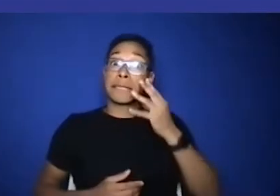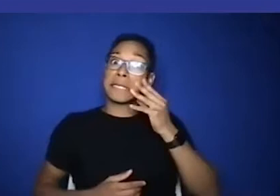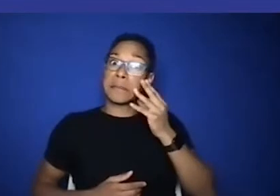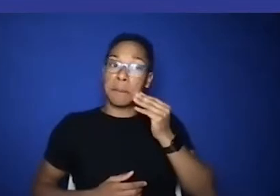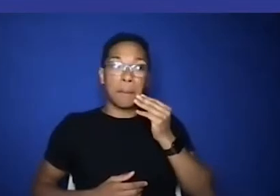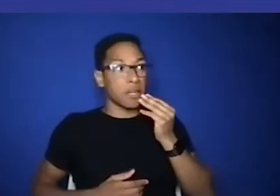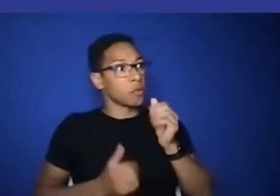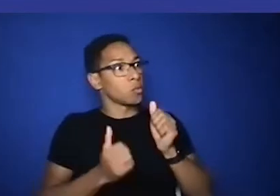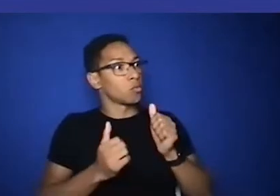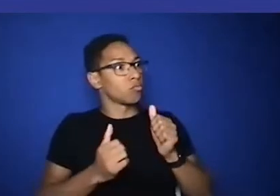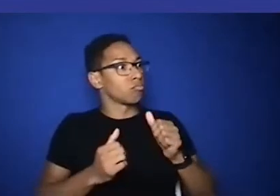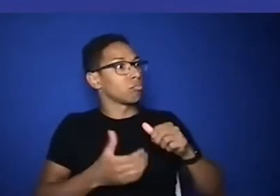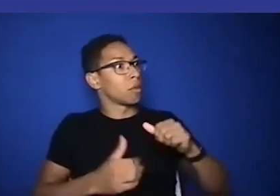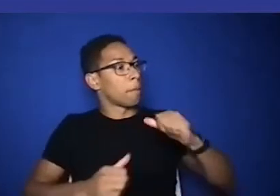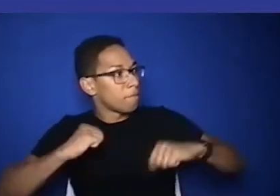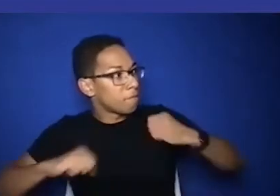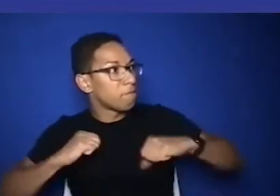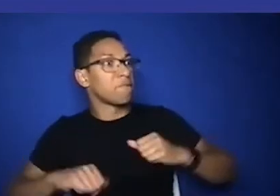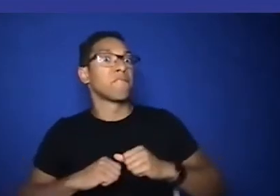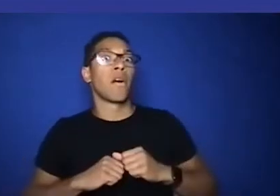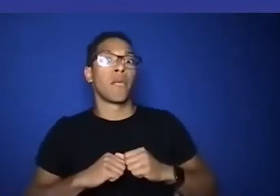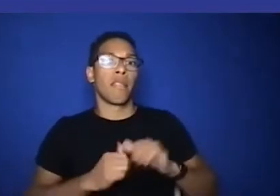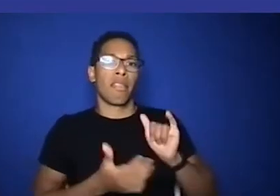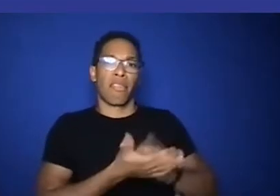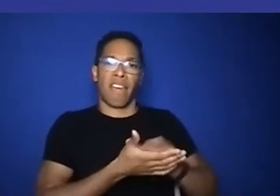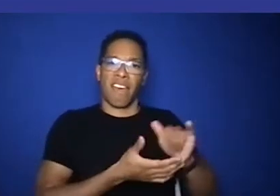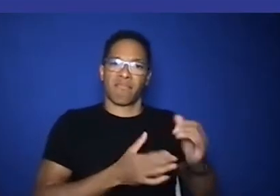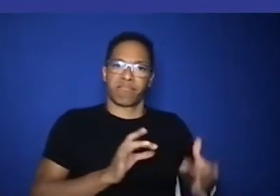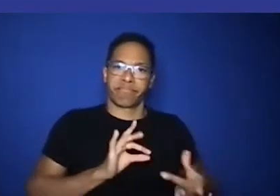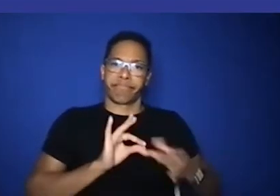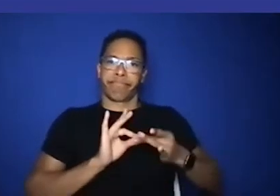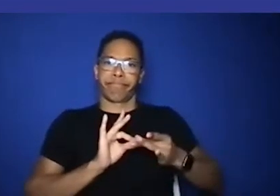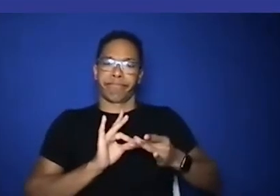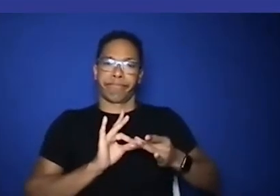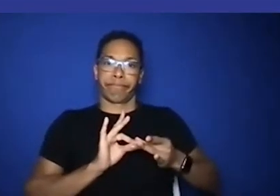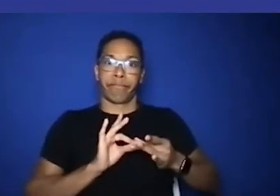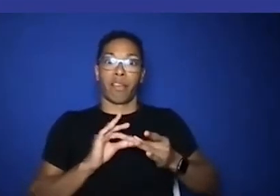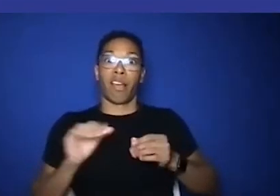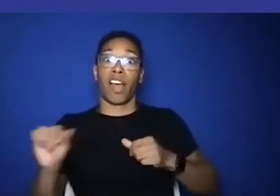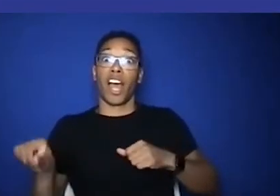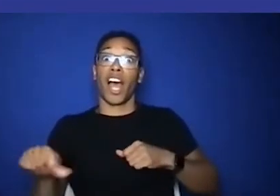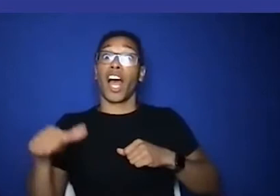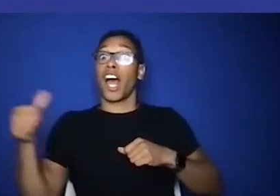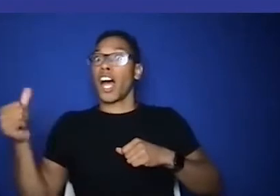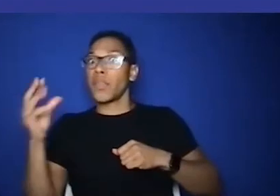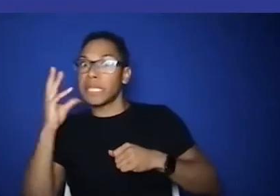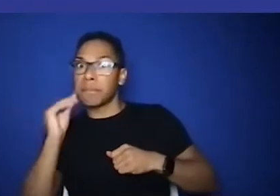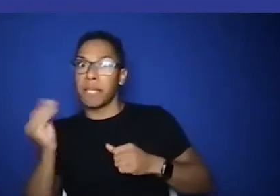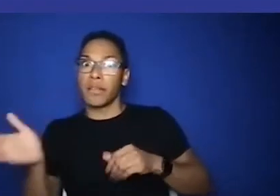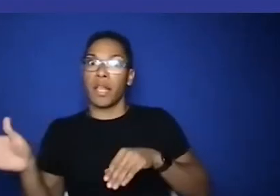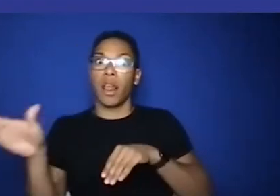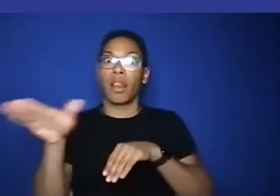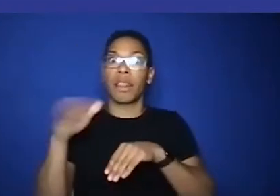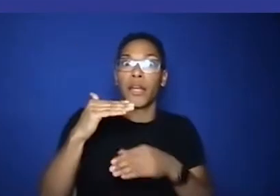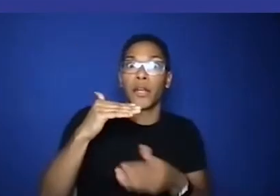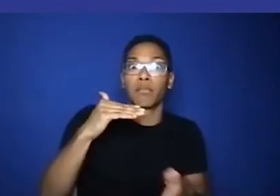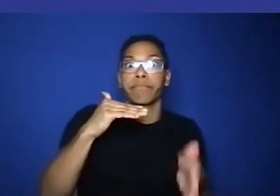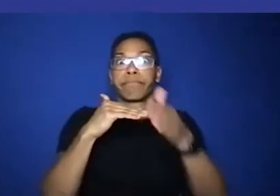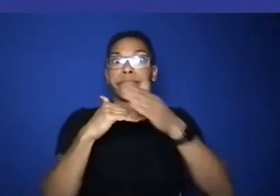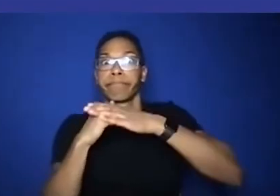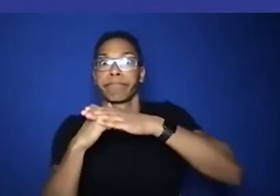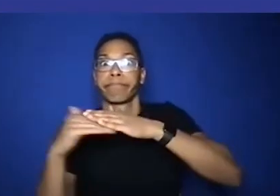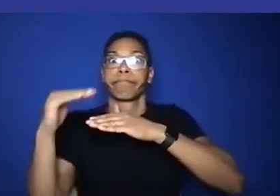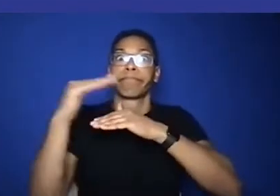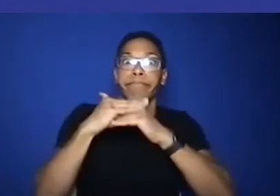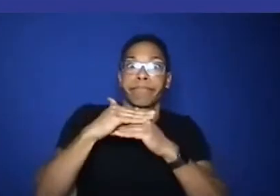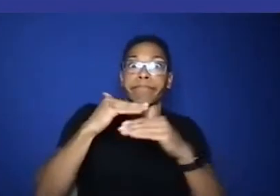and certain resonances and relationships built from there, which meet other relationships and resonances which meet others. And when